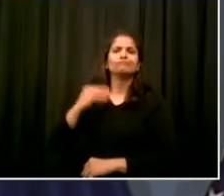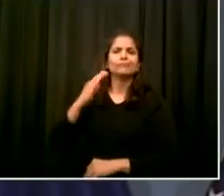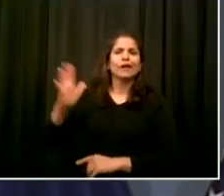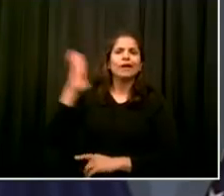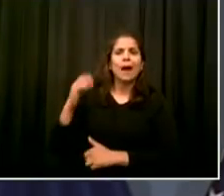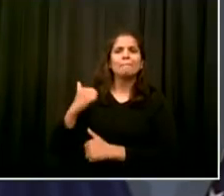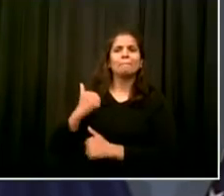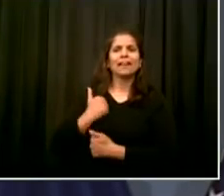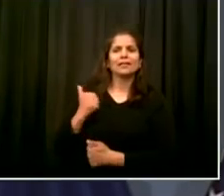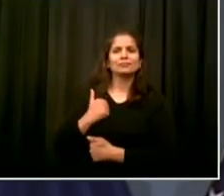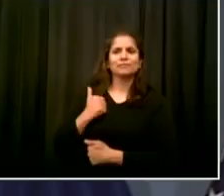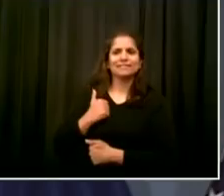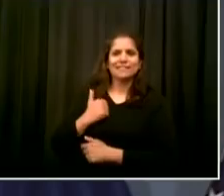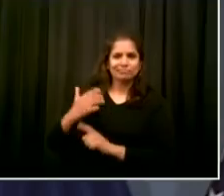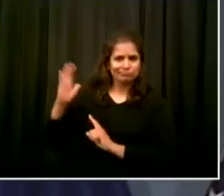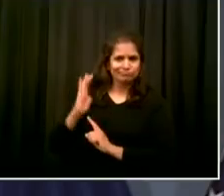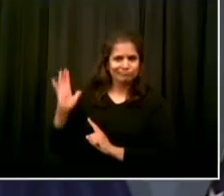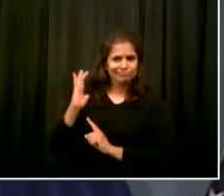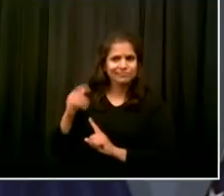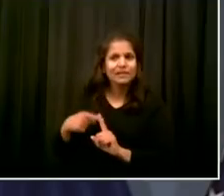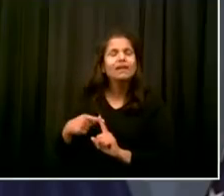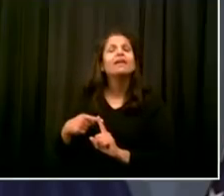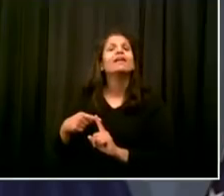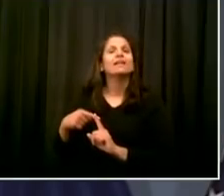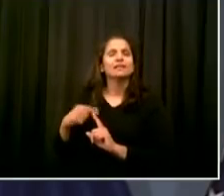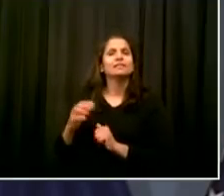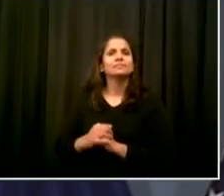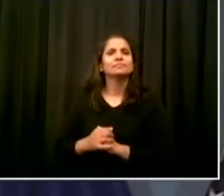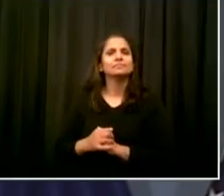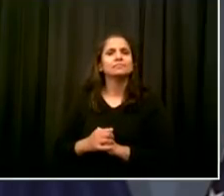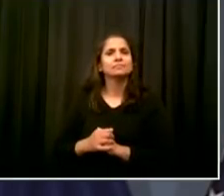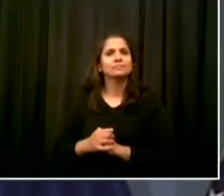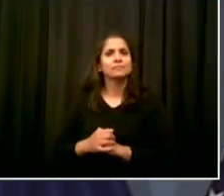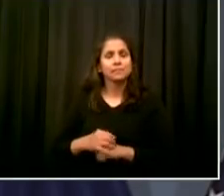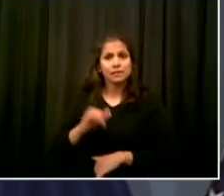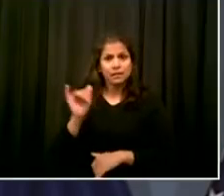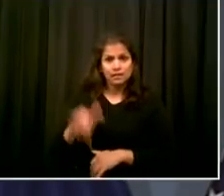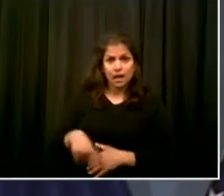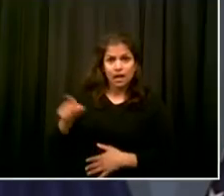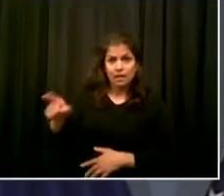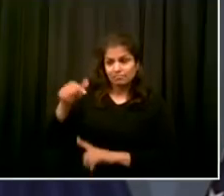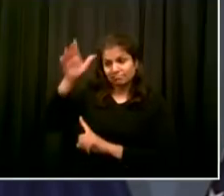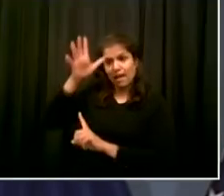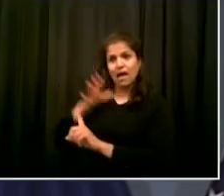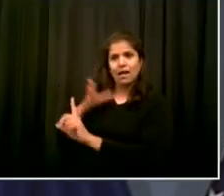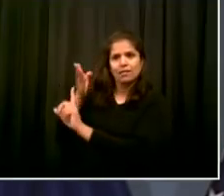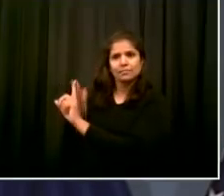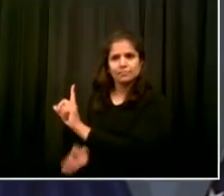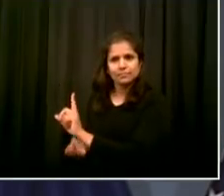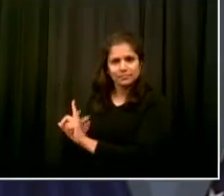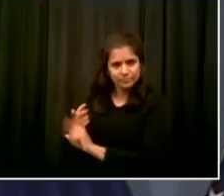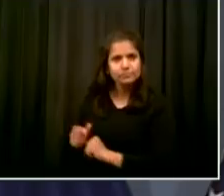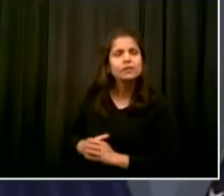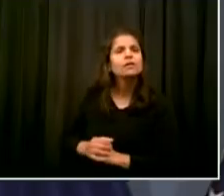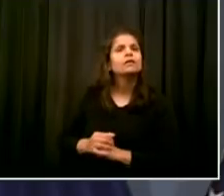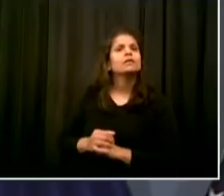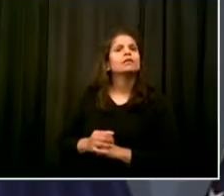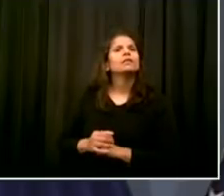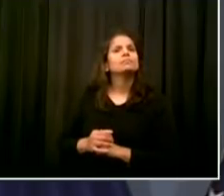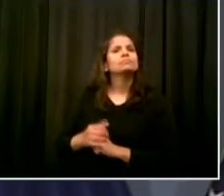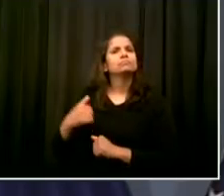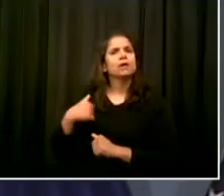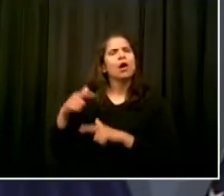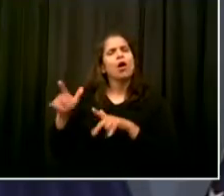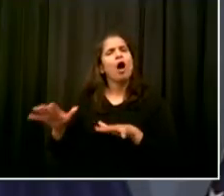Some people may see him as a man who has a calm demeanor. I see a man of steel and strength who stands up for what's